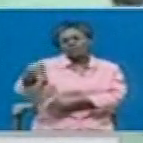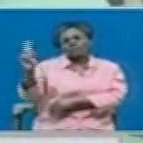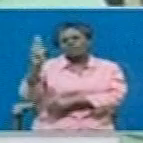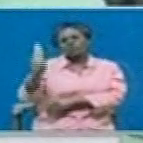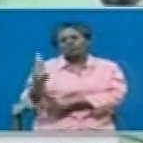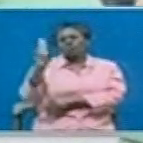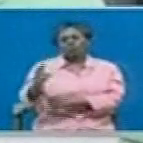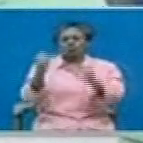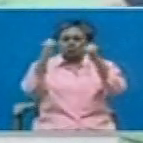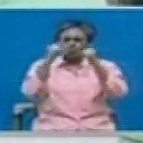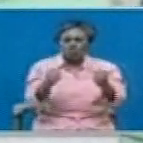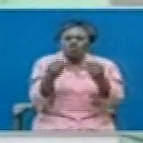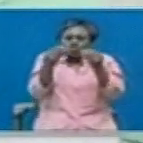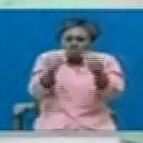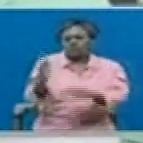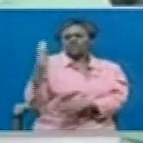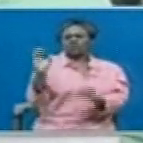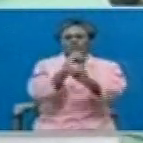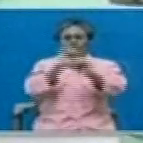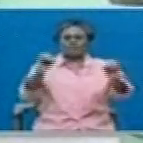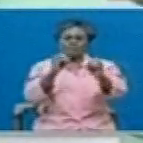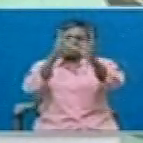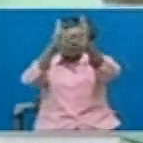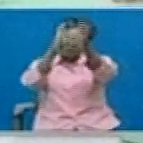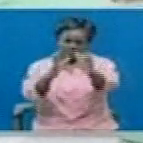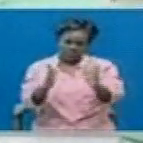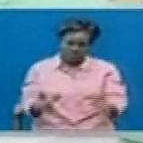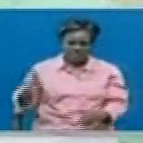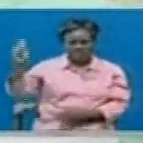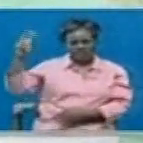deal firmly with the question of insecurity. Francis Ontomwa, KTN, Kakamega.